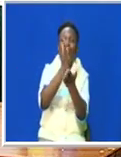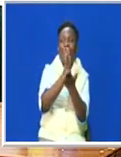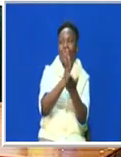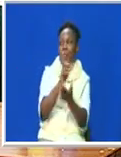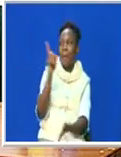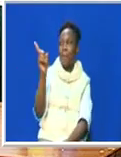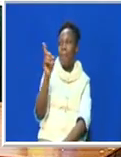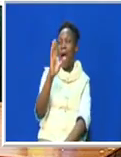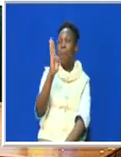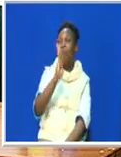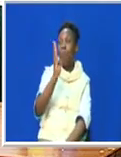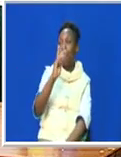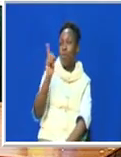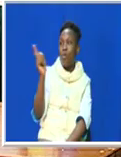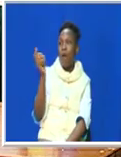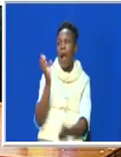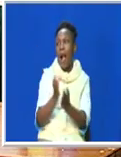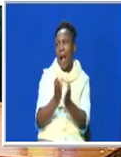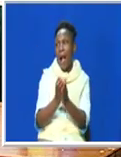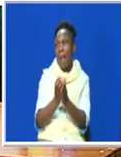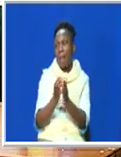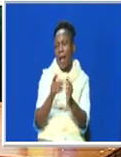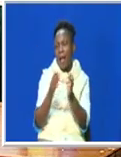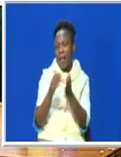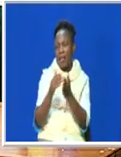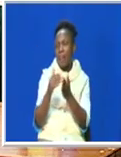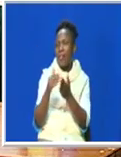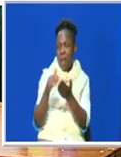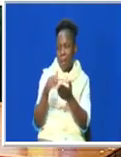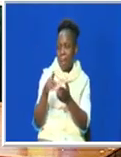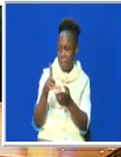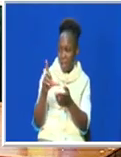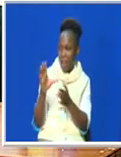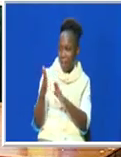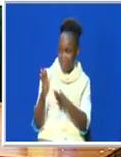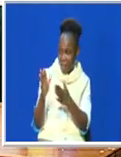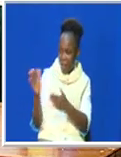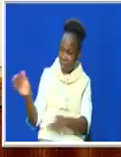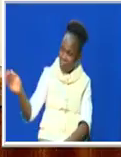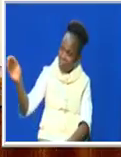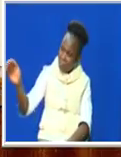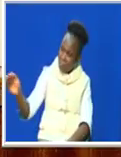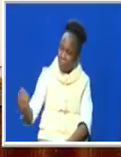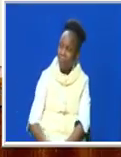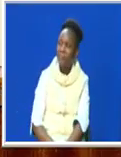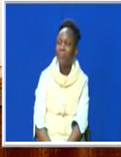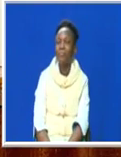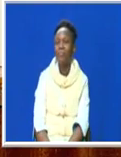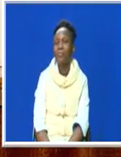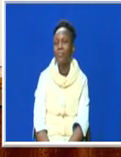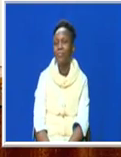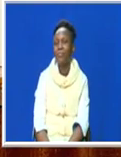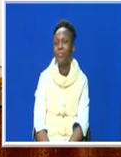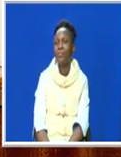My blue cup is larger than the rest. So it follows there.